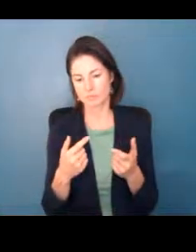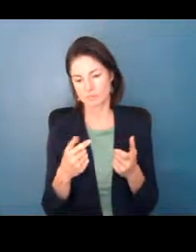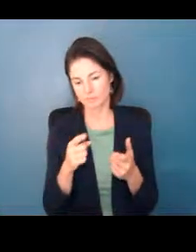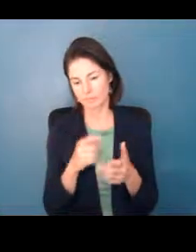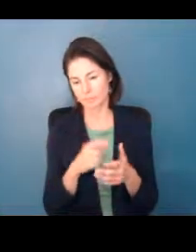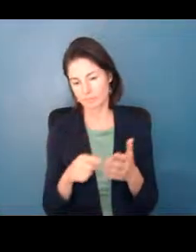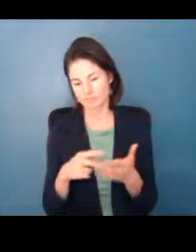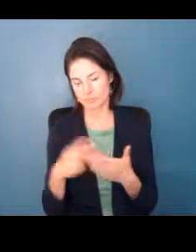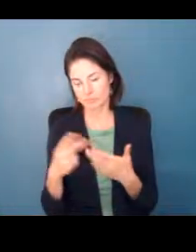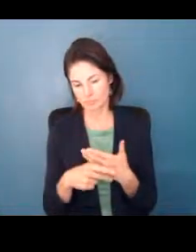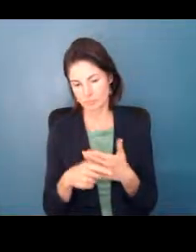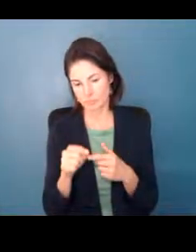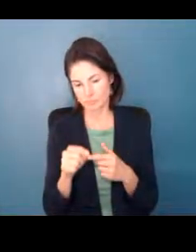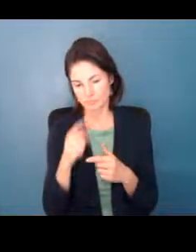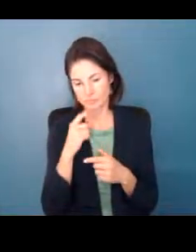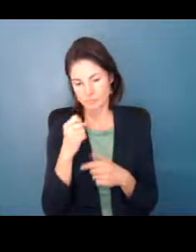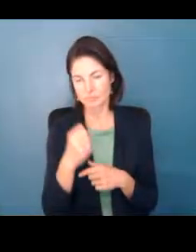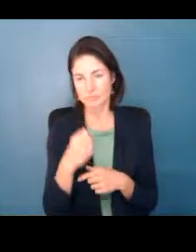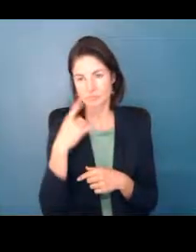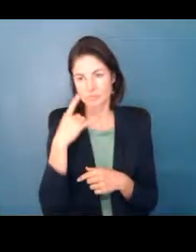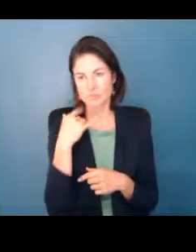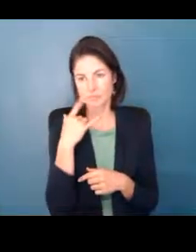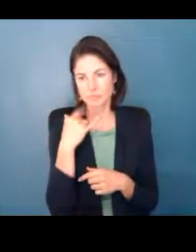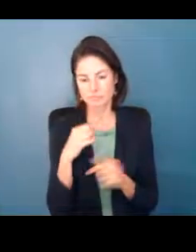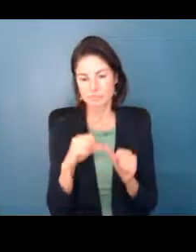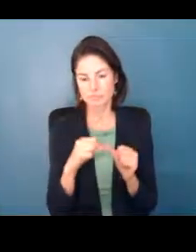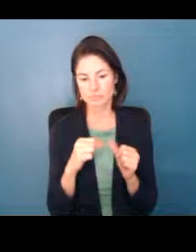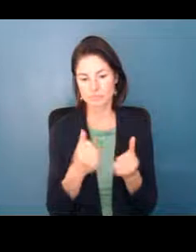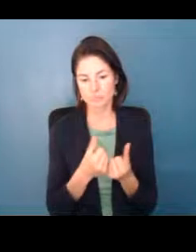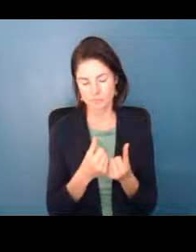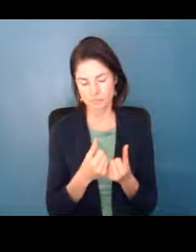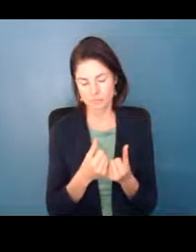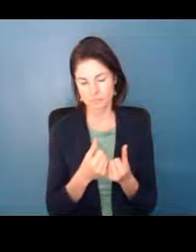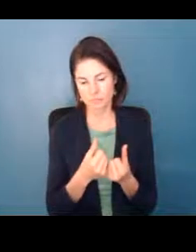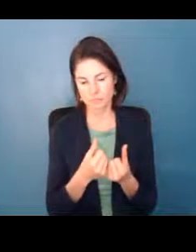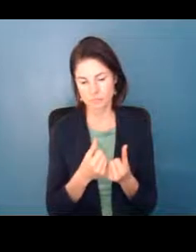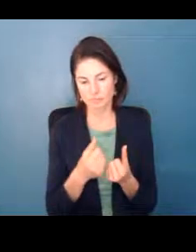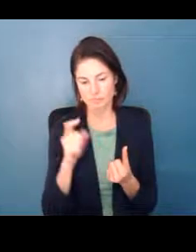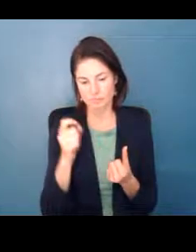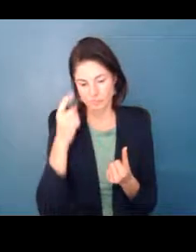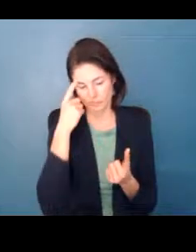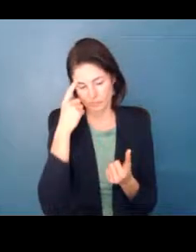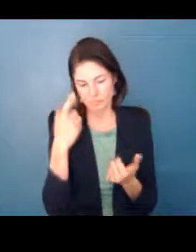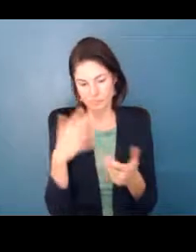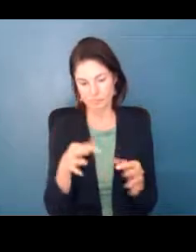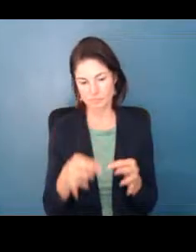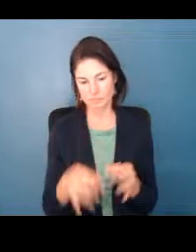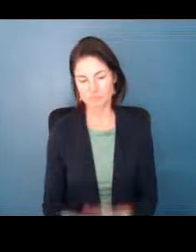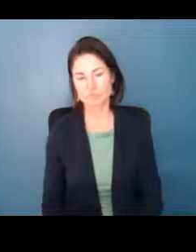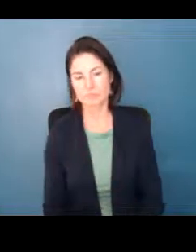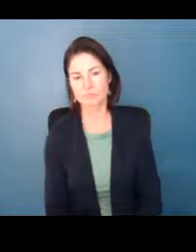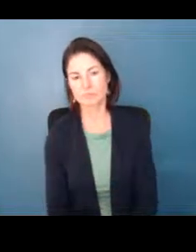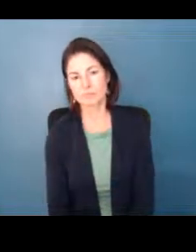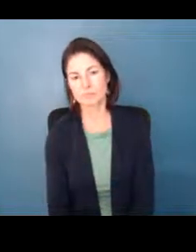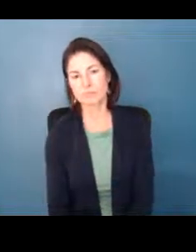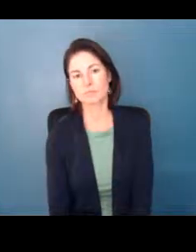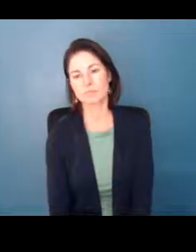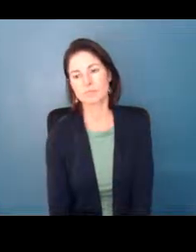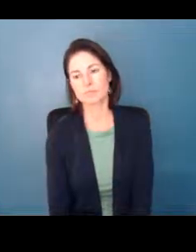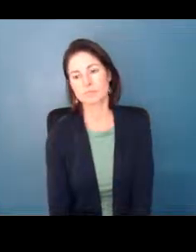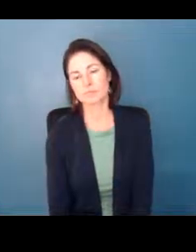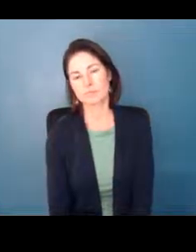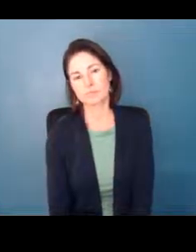component for Southern California Association of Governments as described in item 88. Thank you very much. Justin, do we